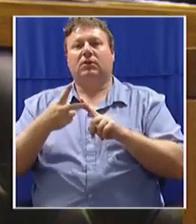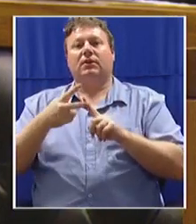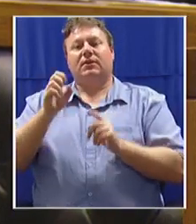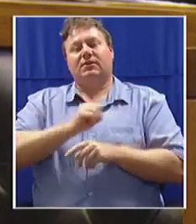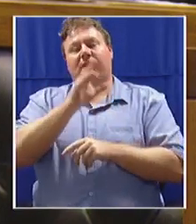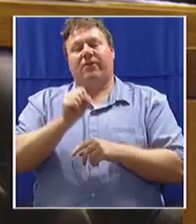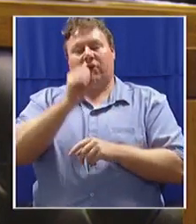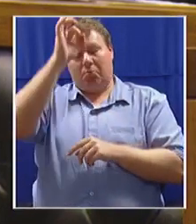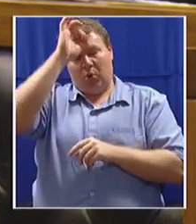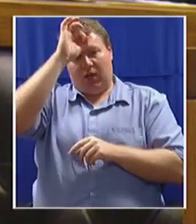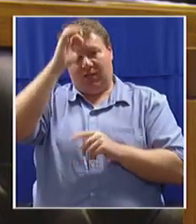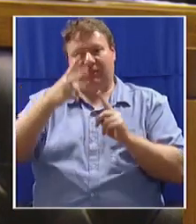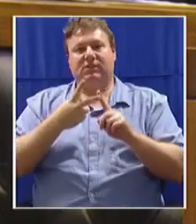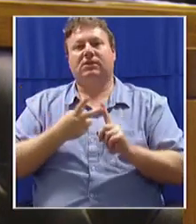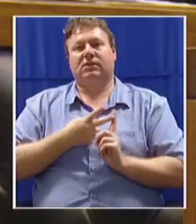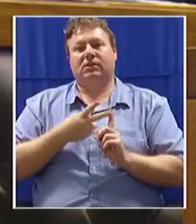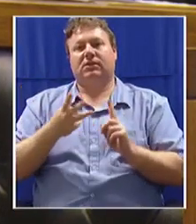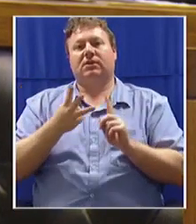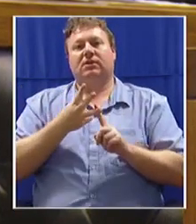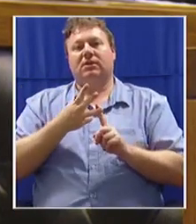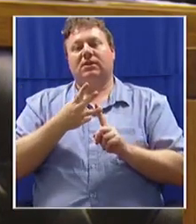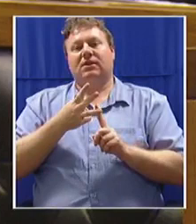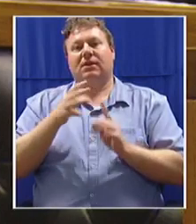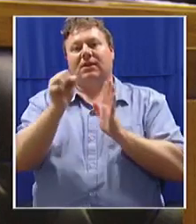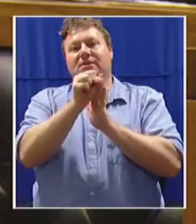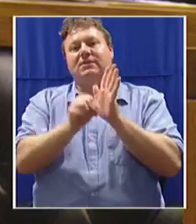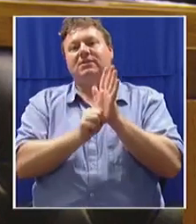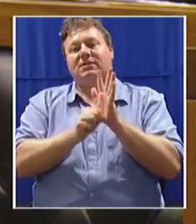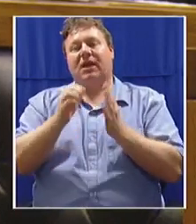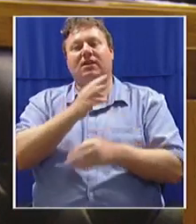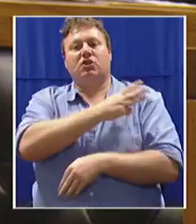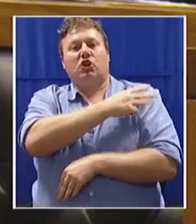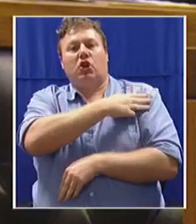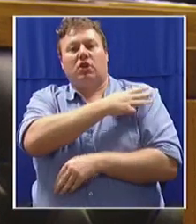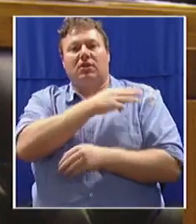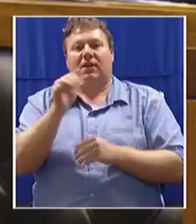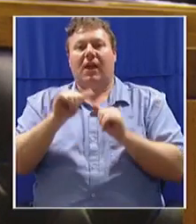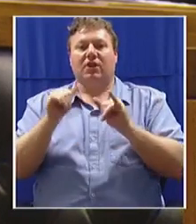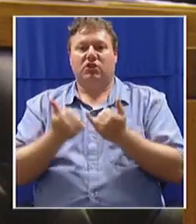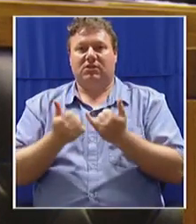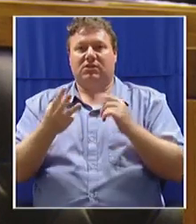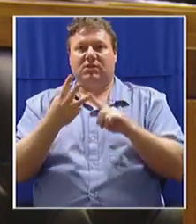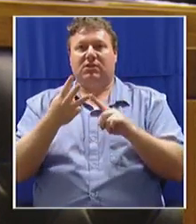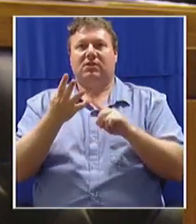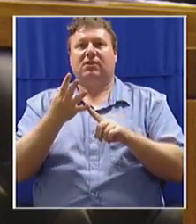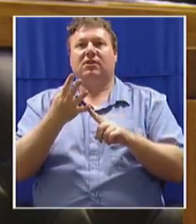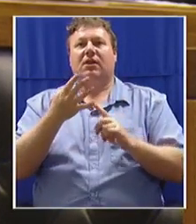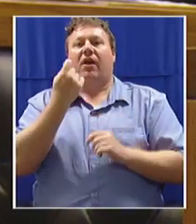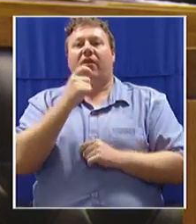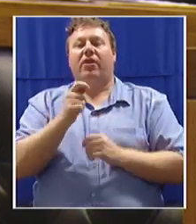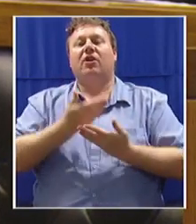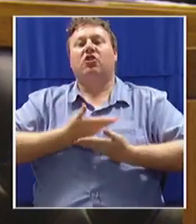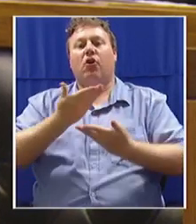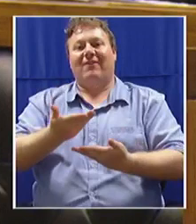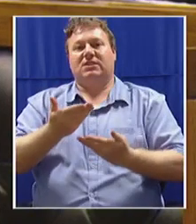Police, the State Security Agency, and the service. As things